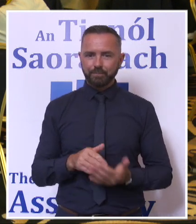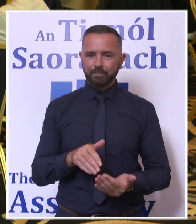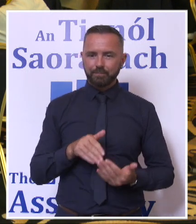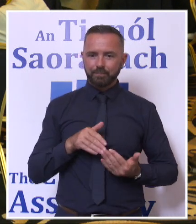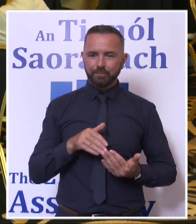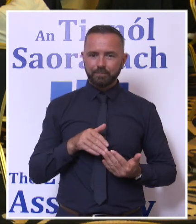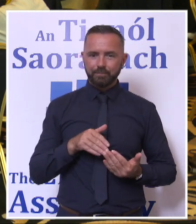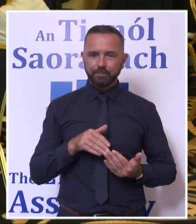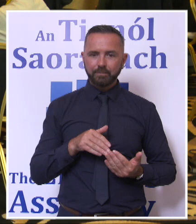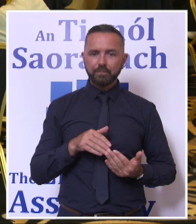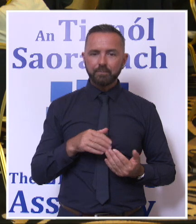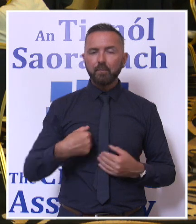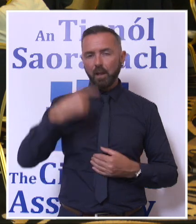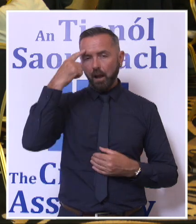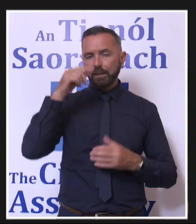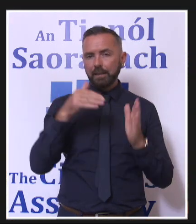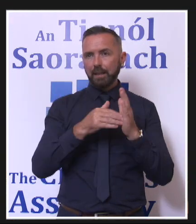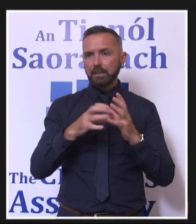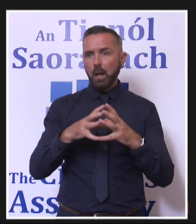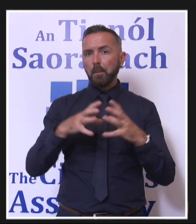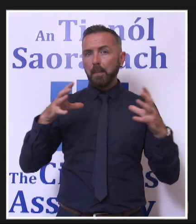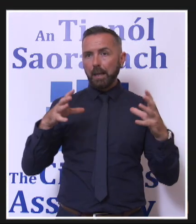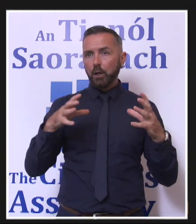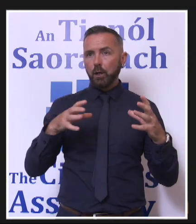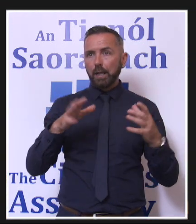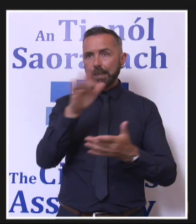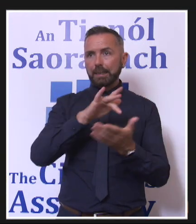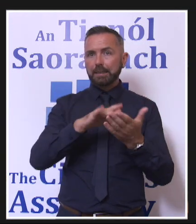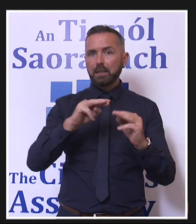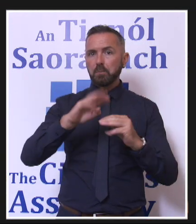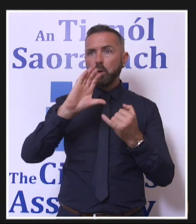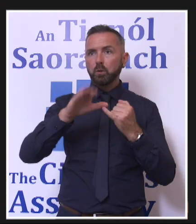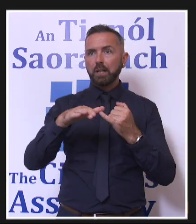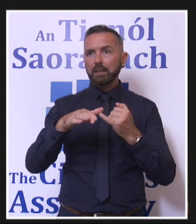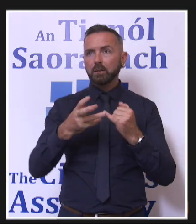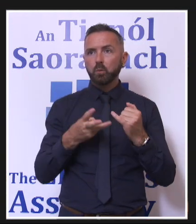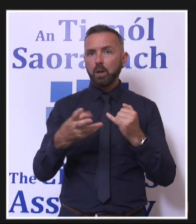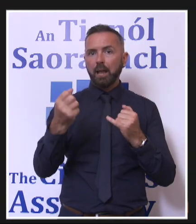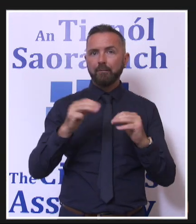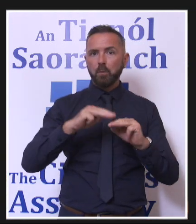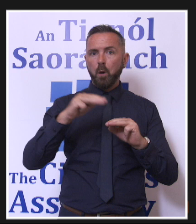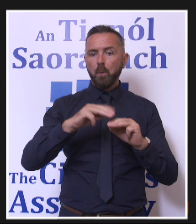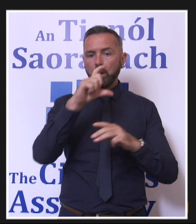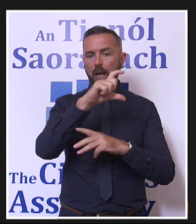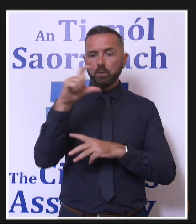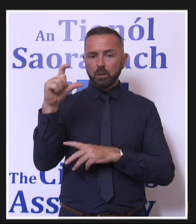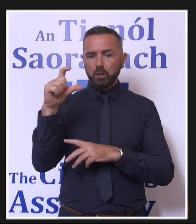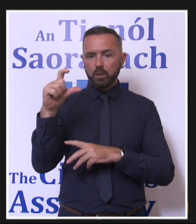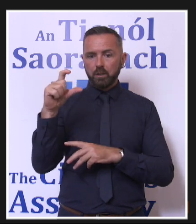I think the bigger the city, the more likely it is that you may have to have more councillors,